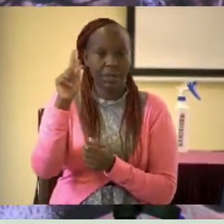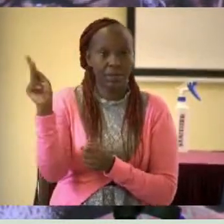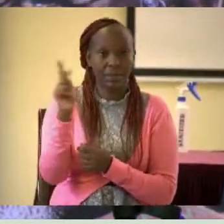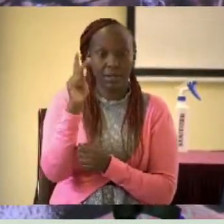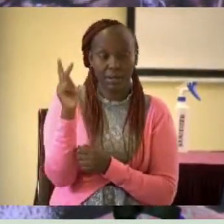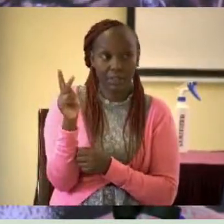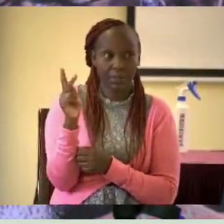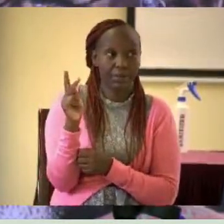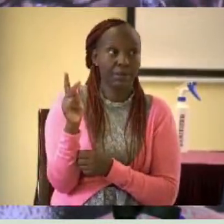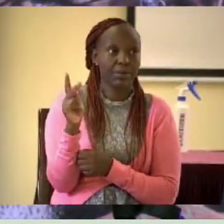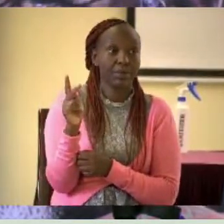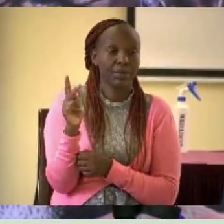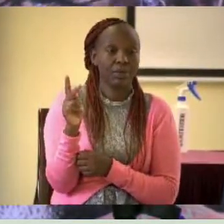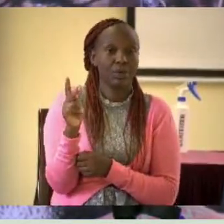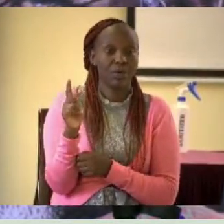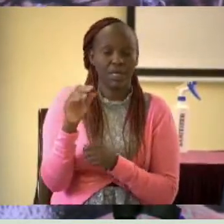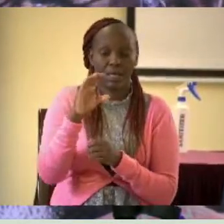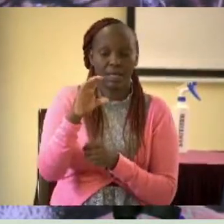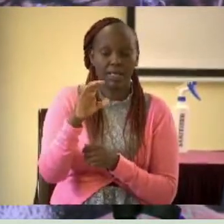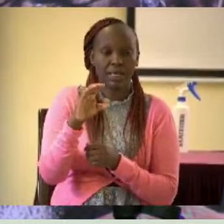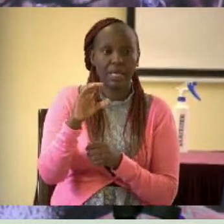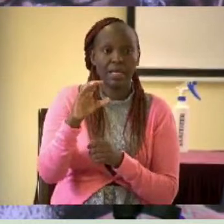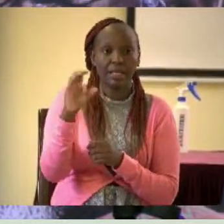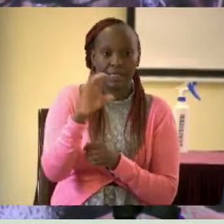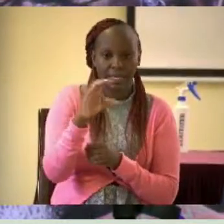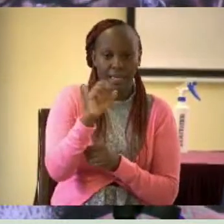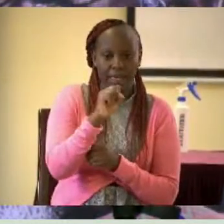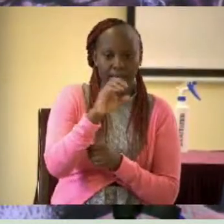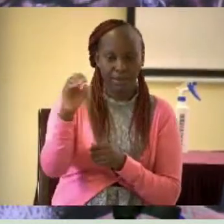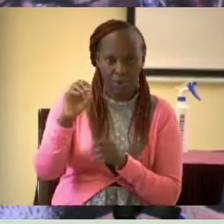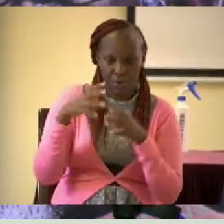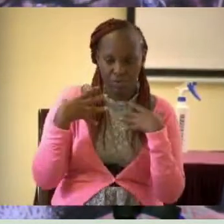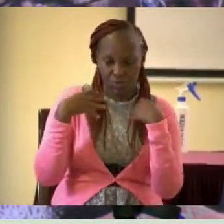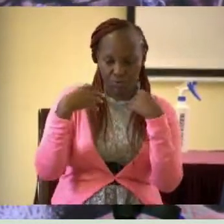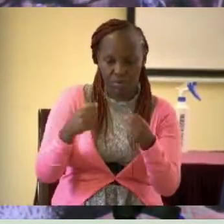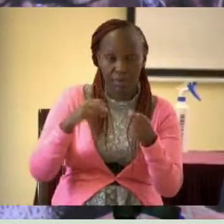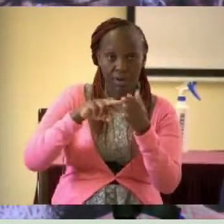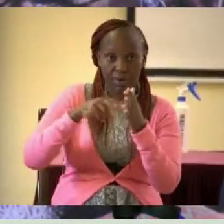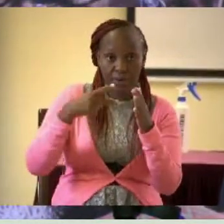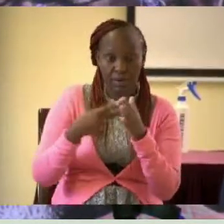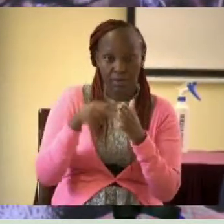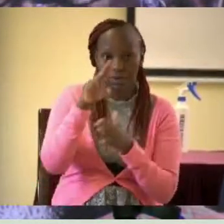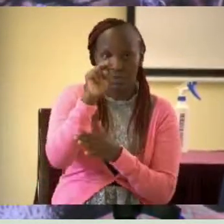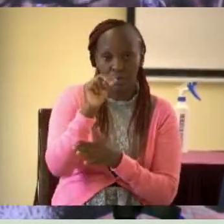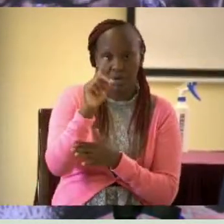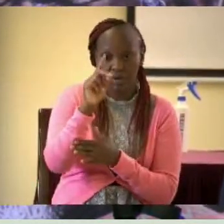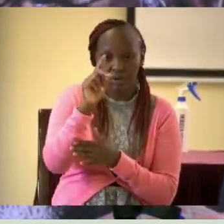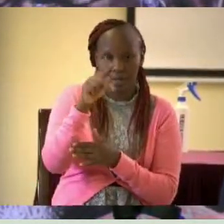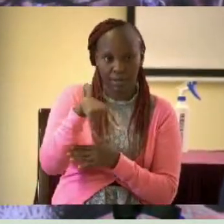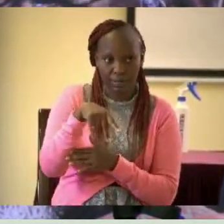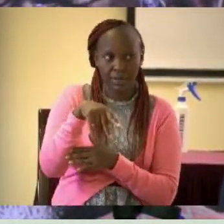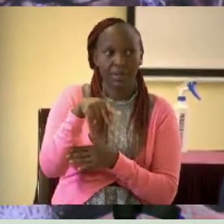a civil society strengthening project of UNDP Kenya.